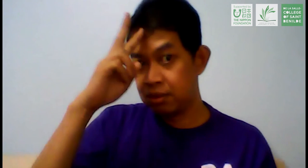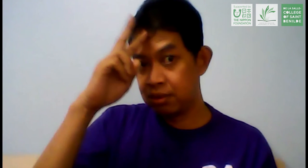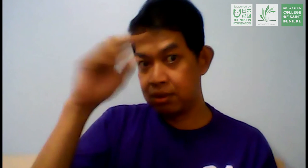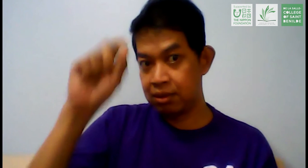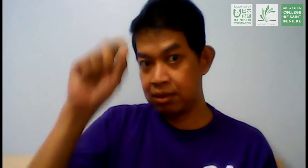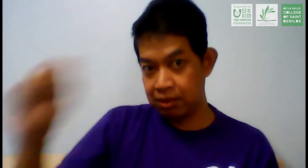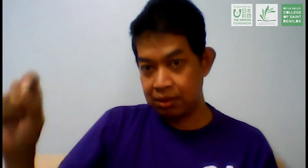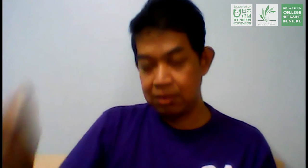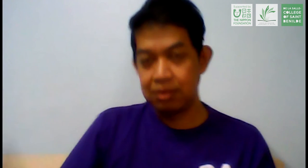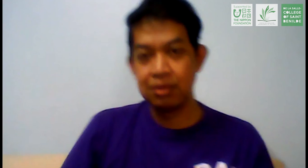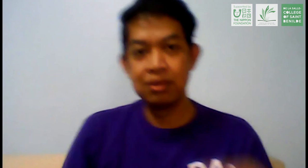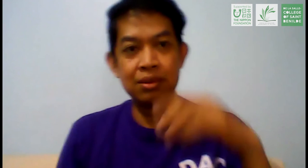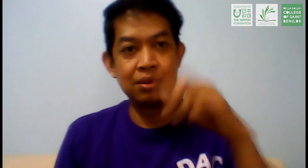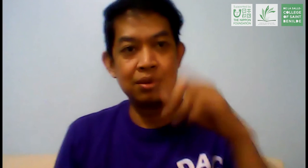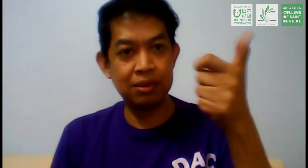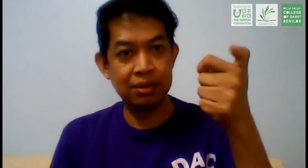So in terms of